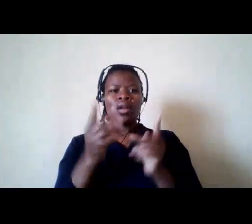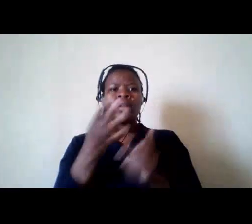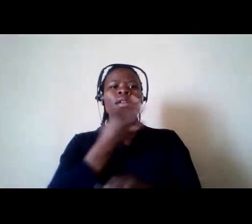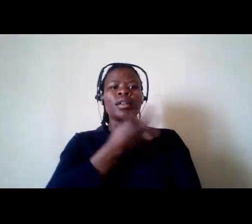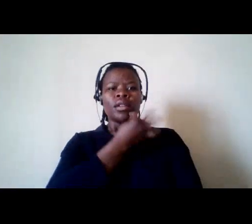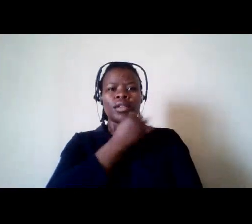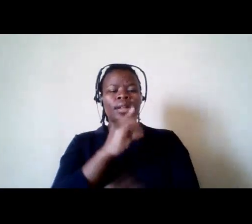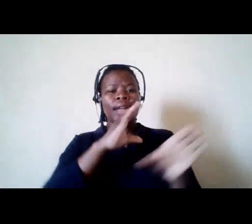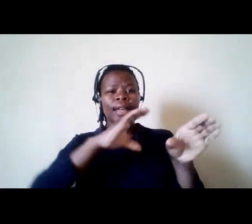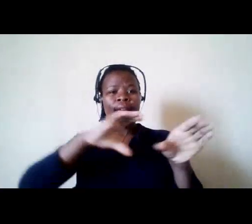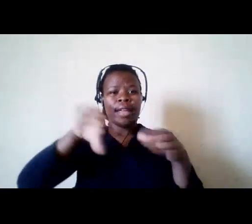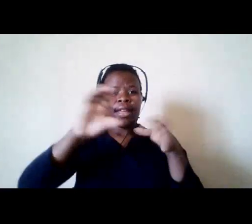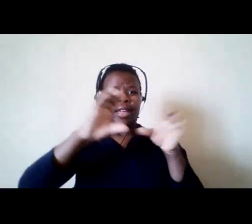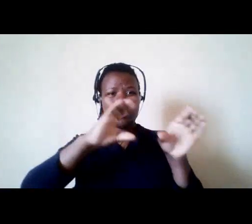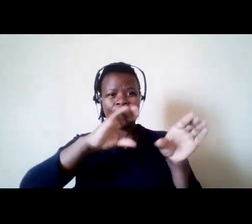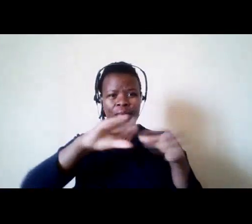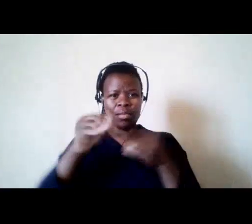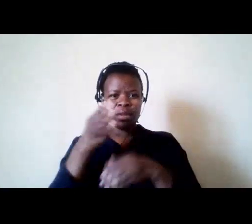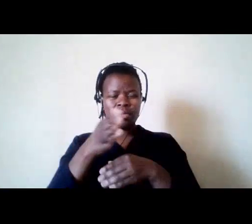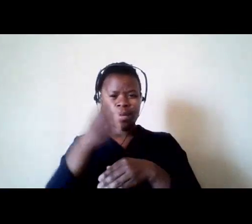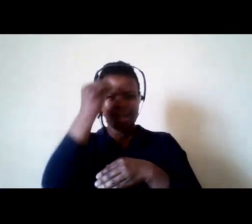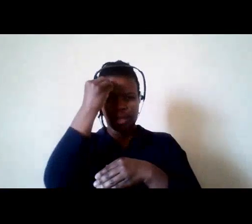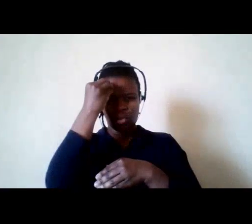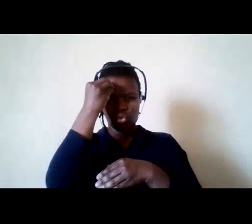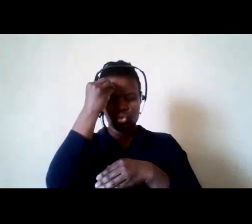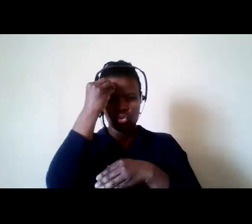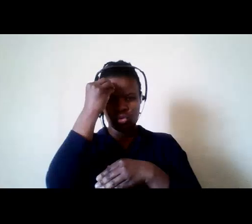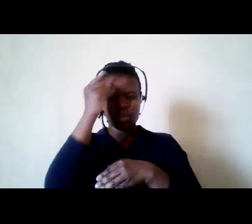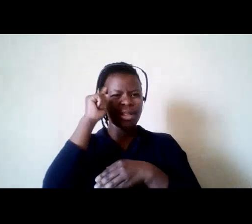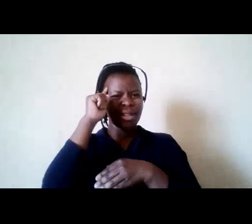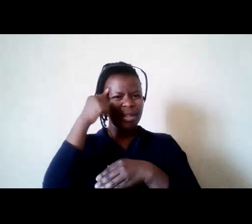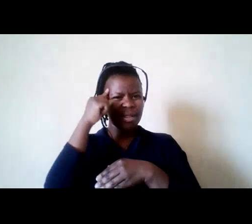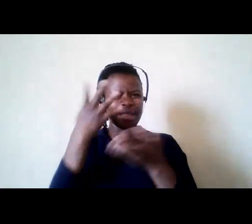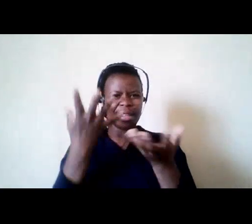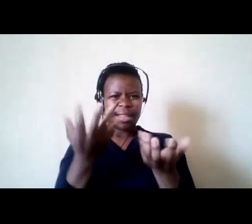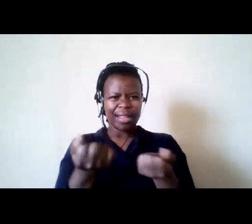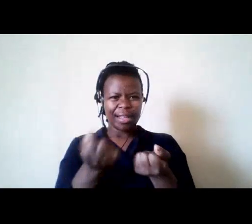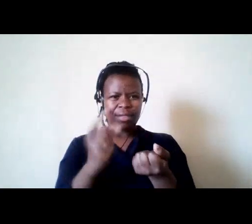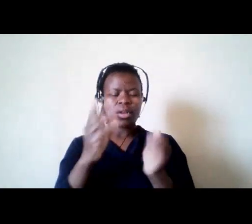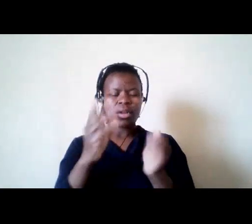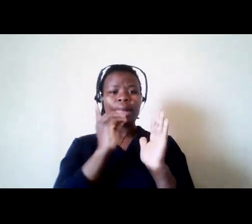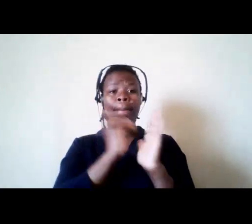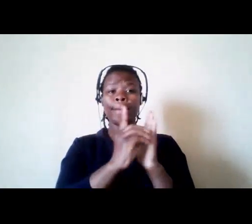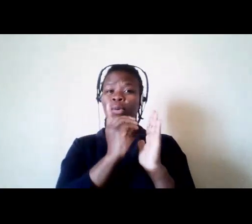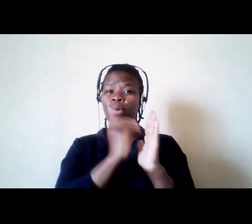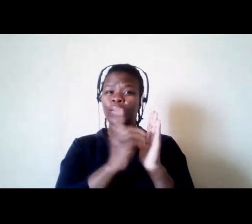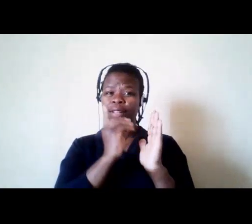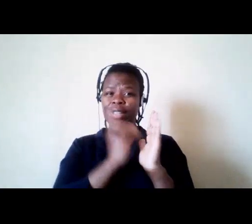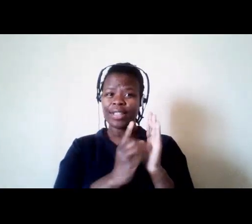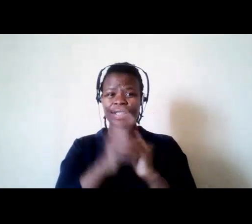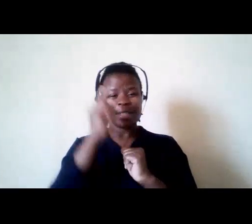board is an issue. I think we've got all the correct policies. I think we've got